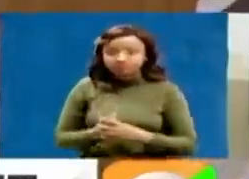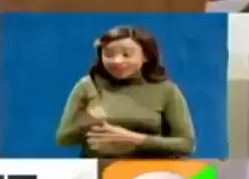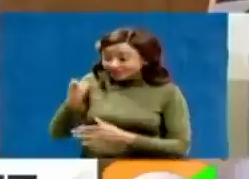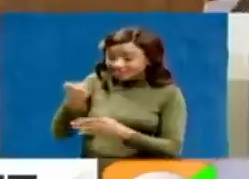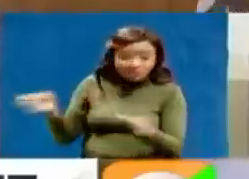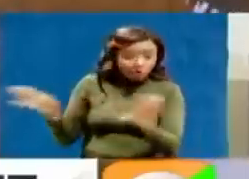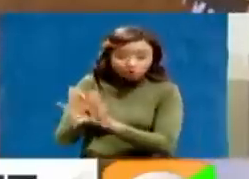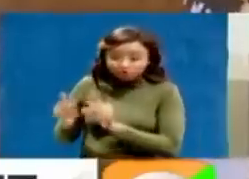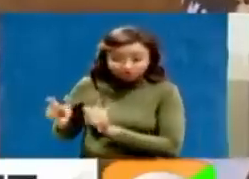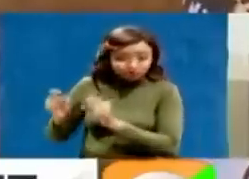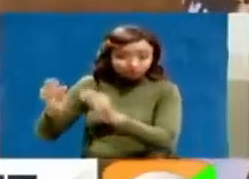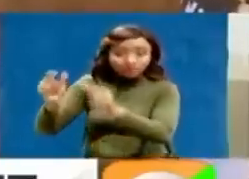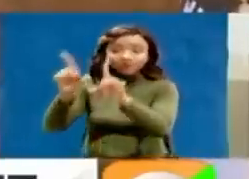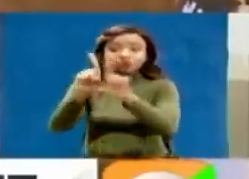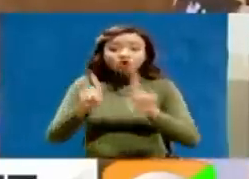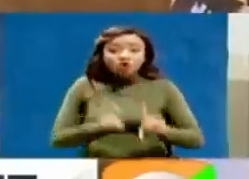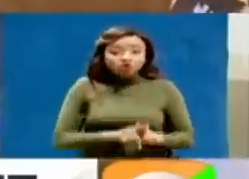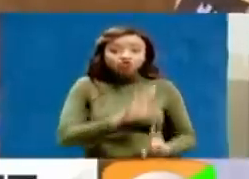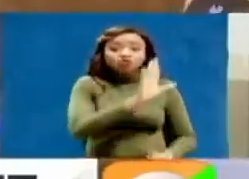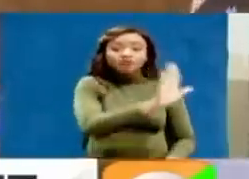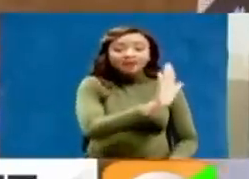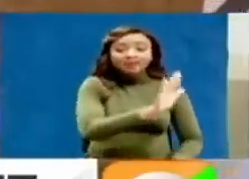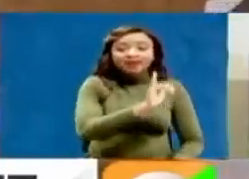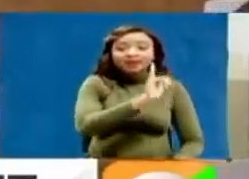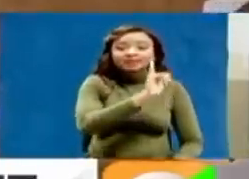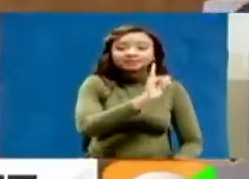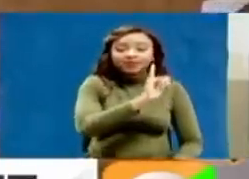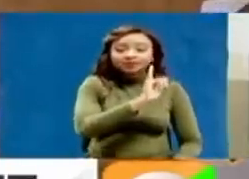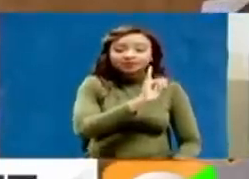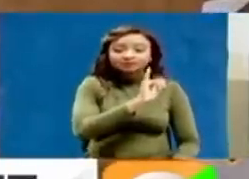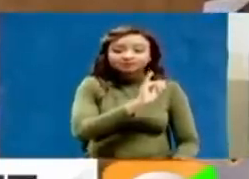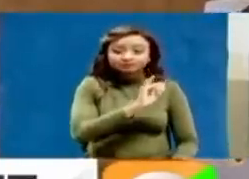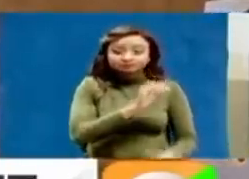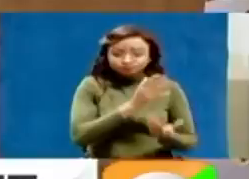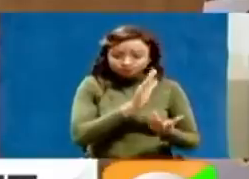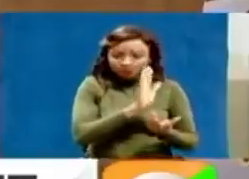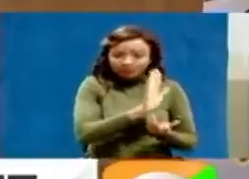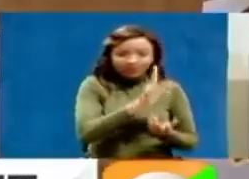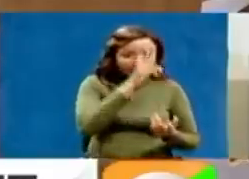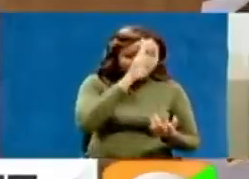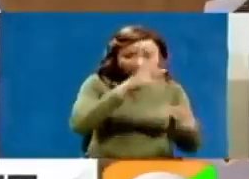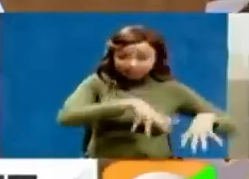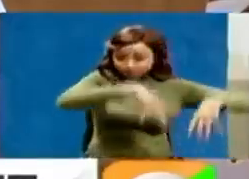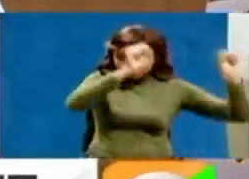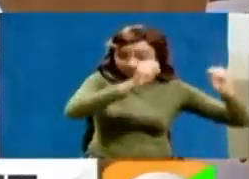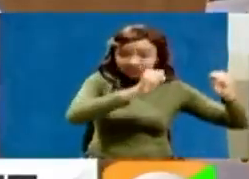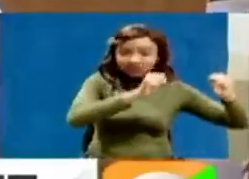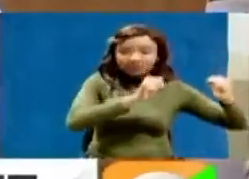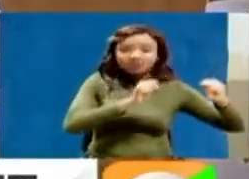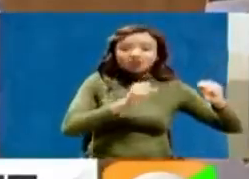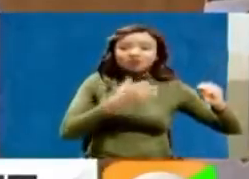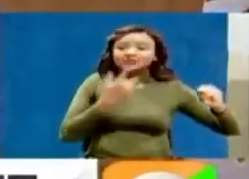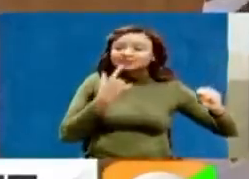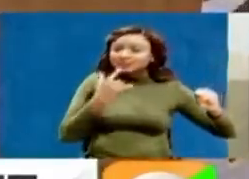That the Inspector General of the National Police Service shall cause withdrawal of